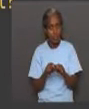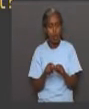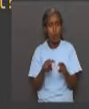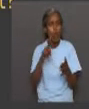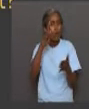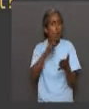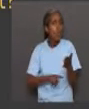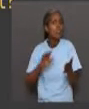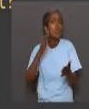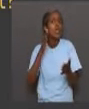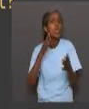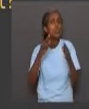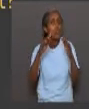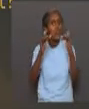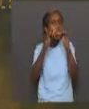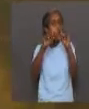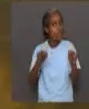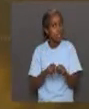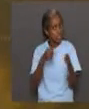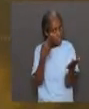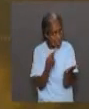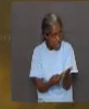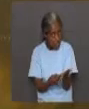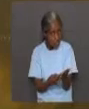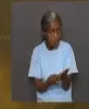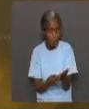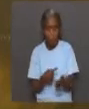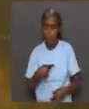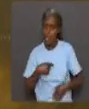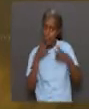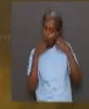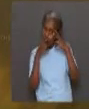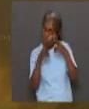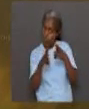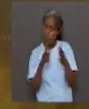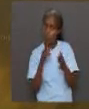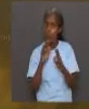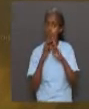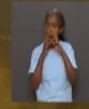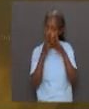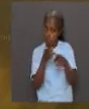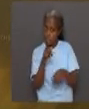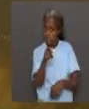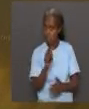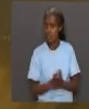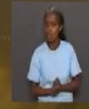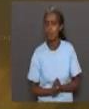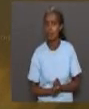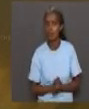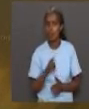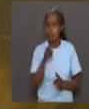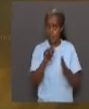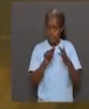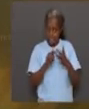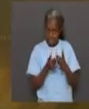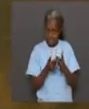What kind of quadrilateral is it? I am looking forward to your answers. You may get